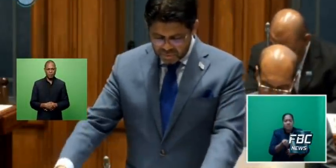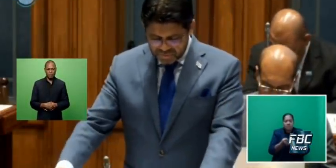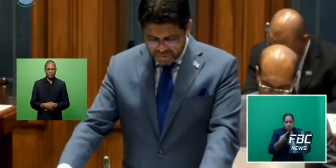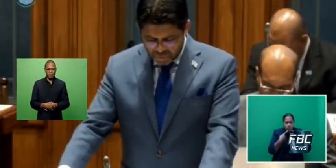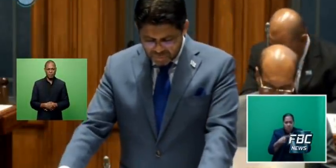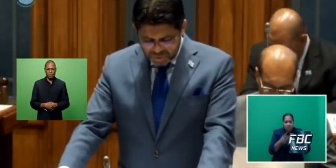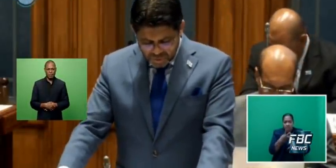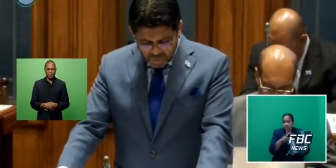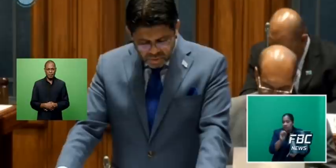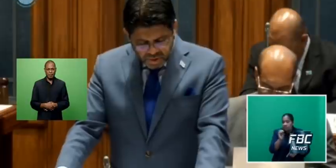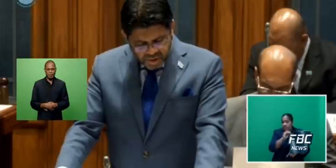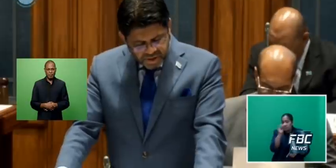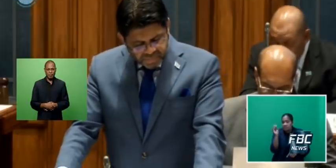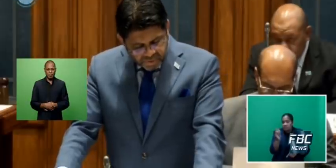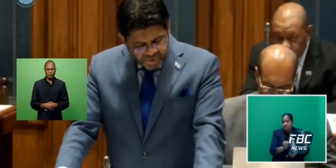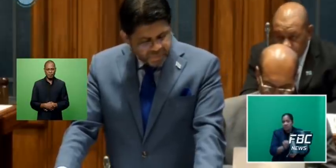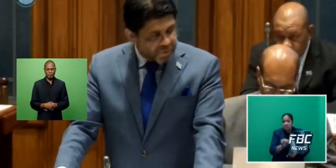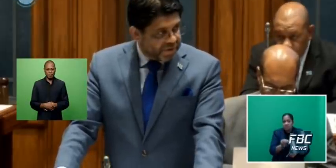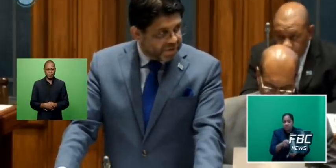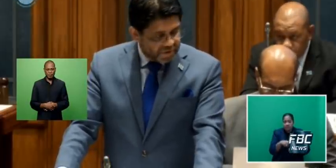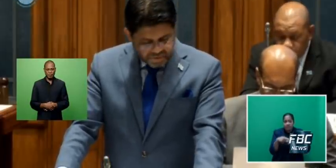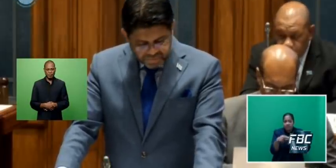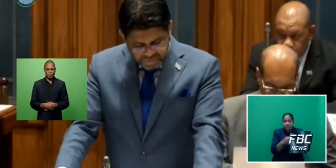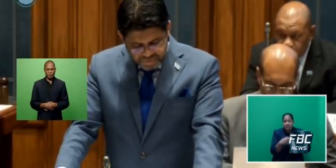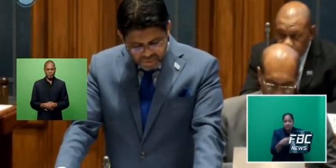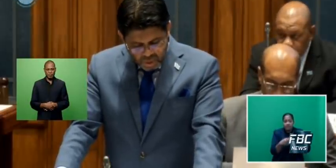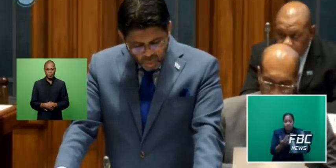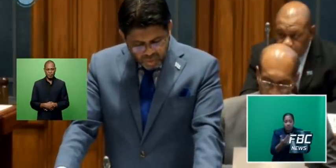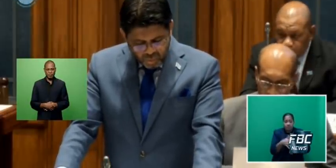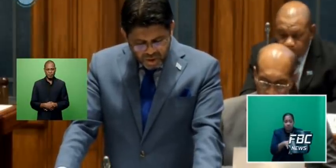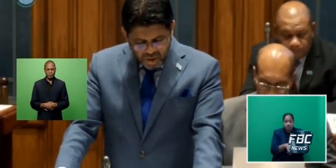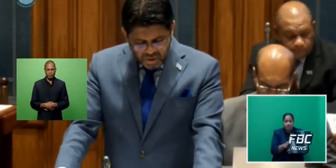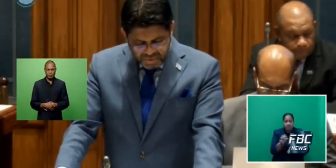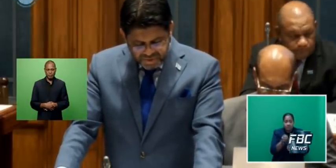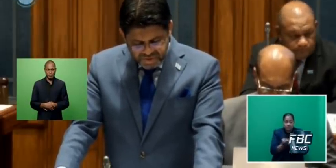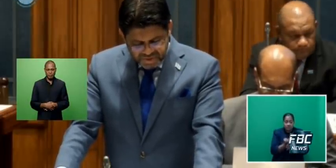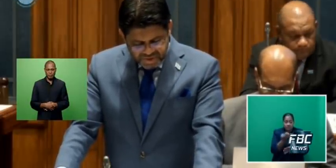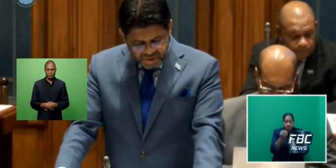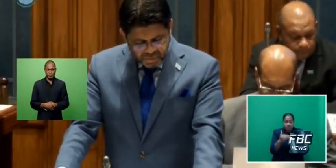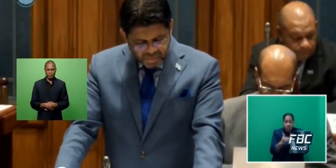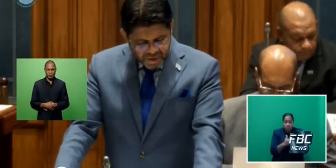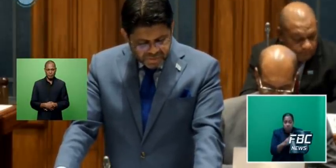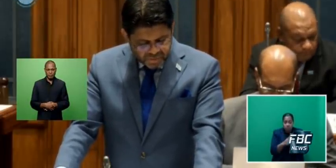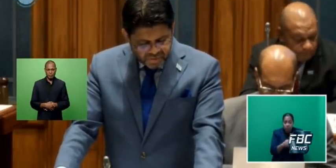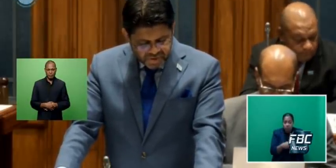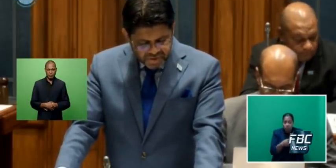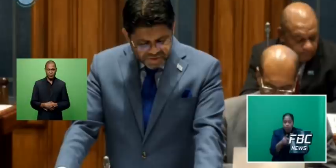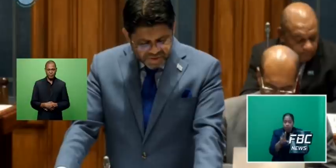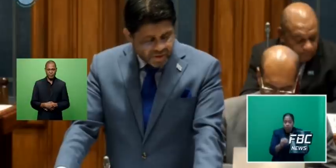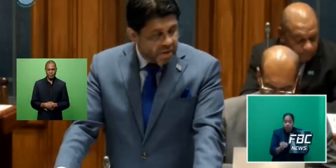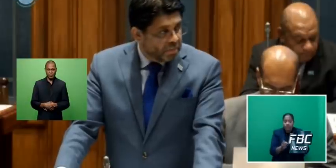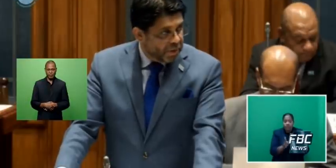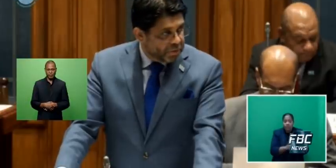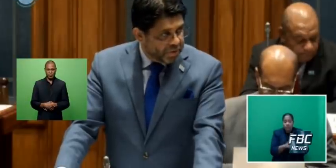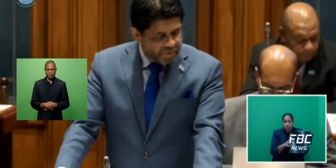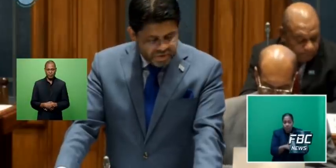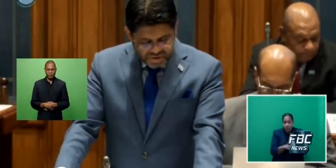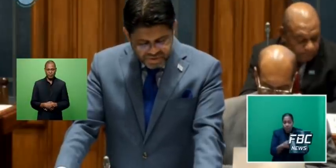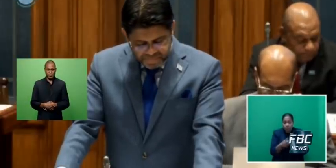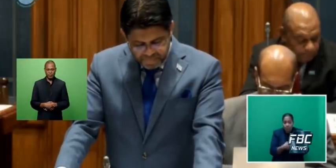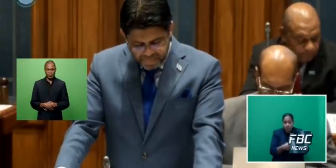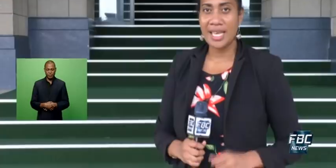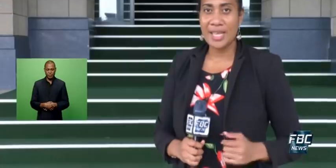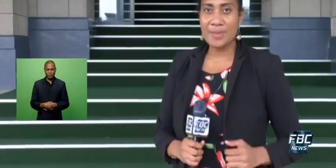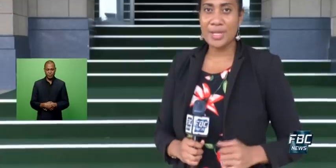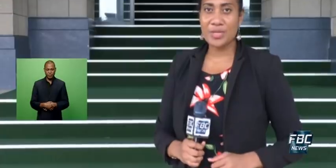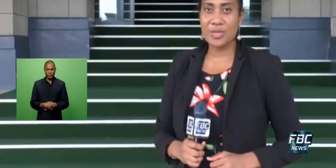Fiji's exclusive economic zone as marine protected areas, with 100% sustainable management of our EEZ by